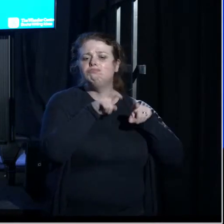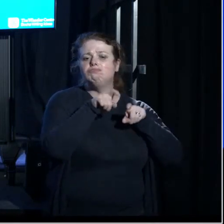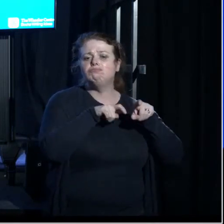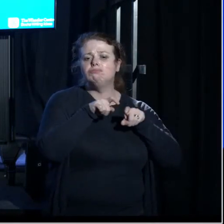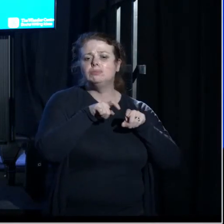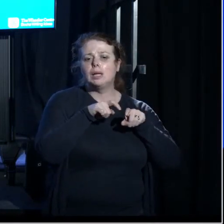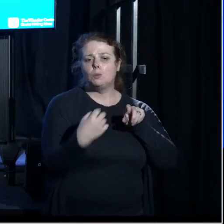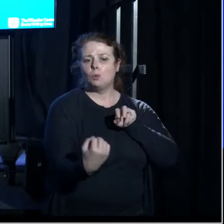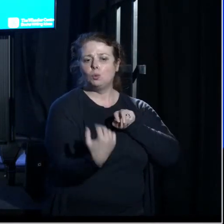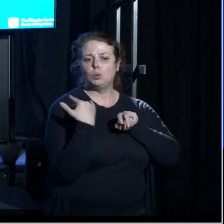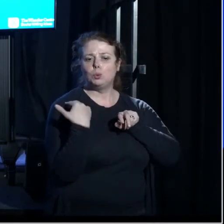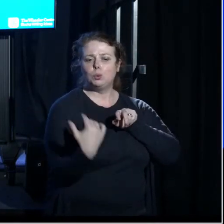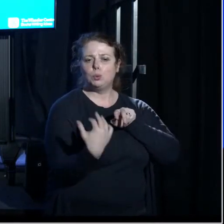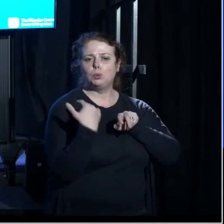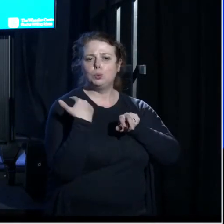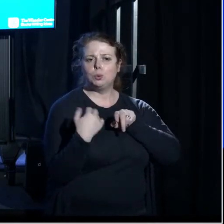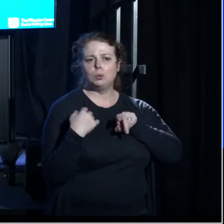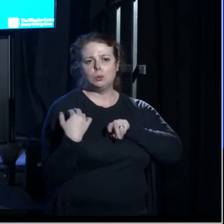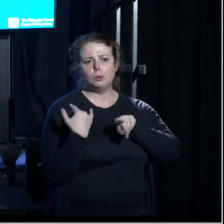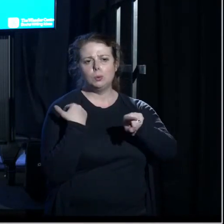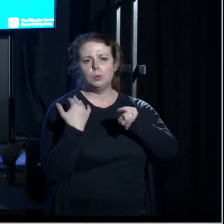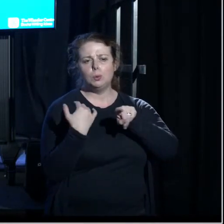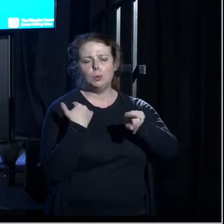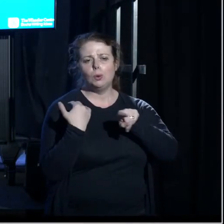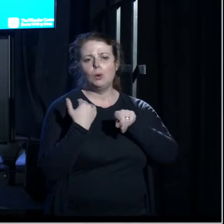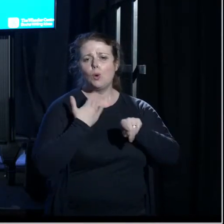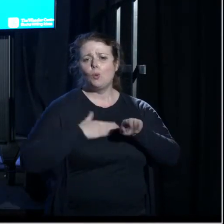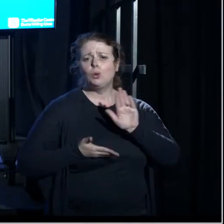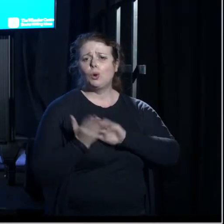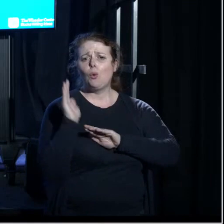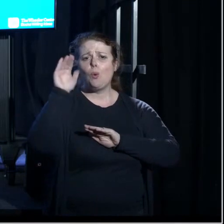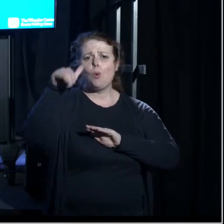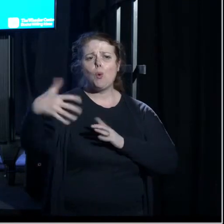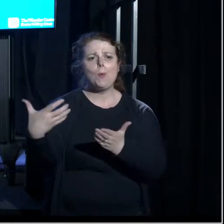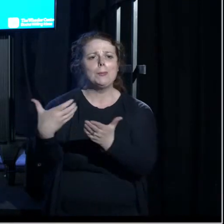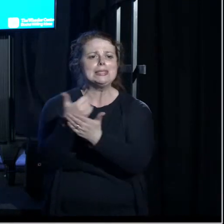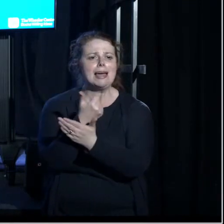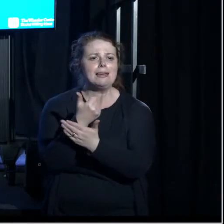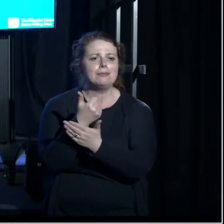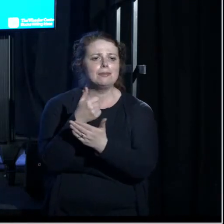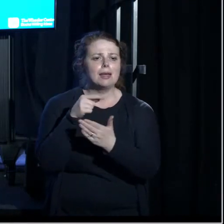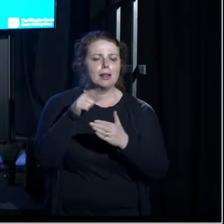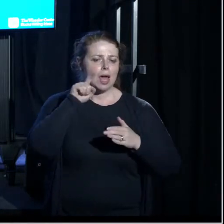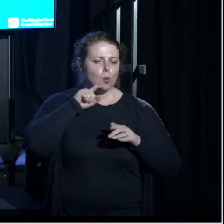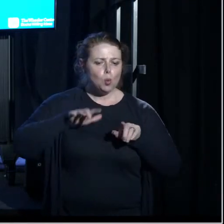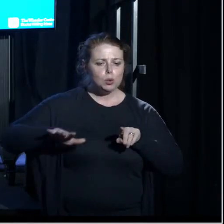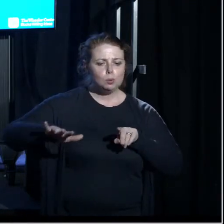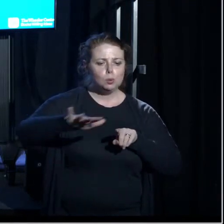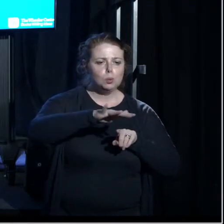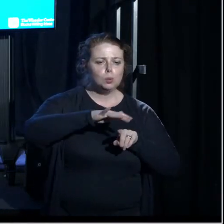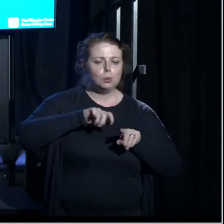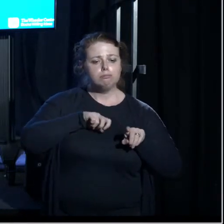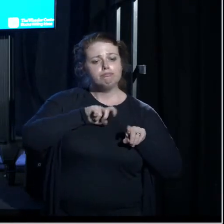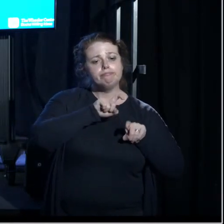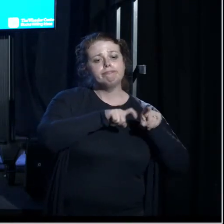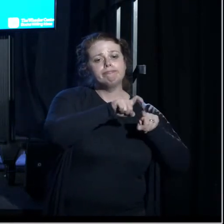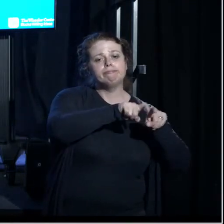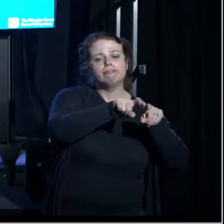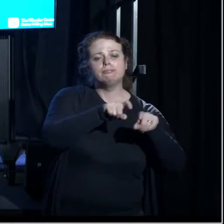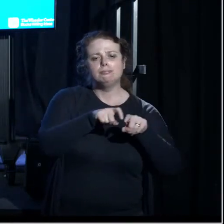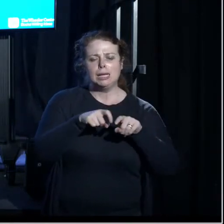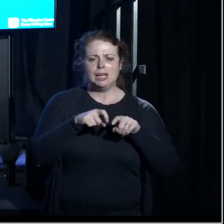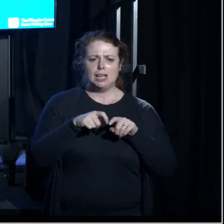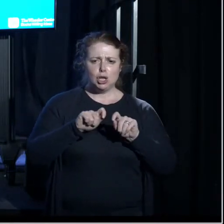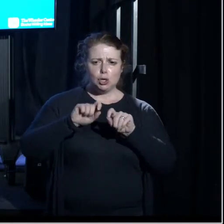current, willing us home to safety. At the Billabong, we circled sacred water, threw away our shoes and